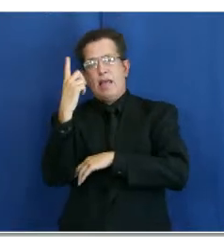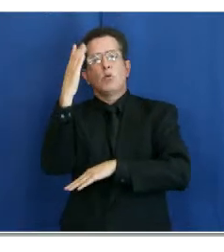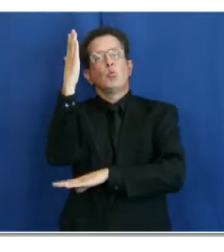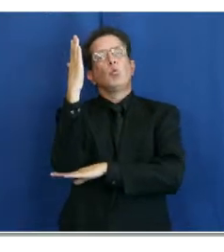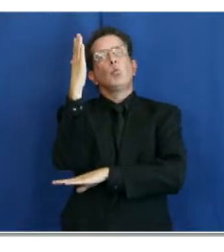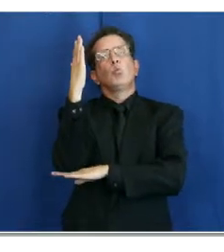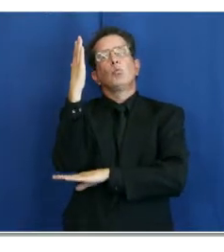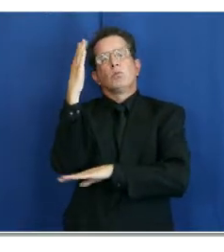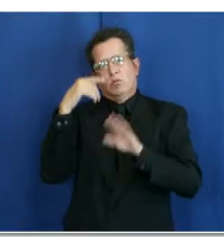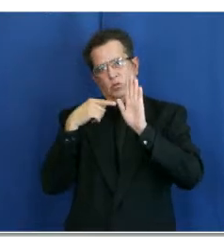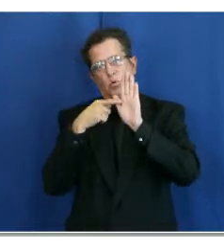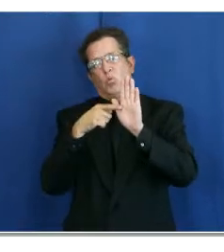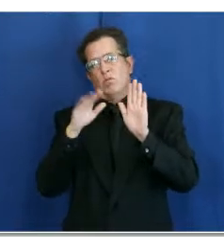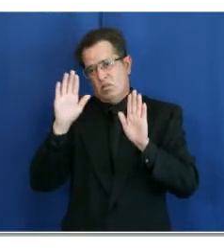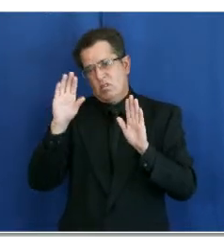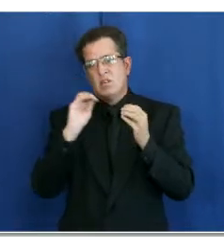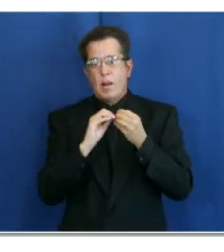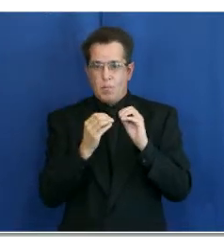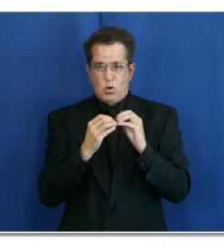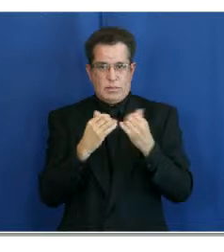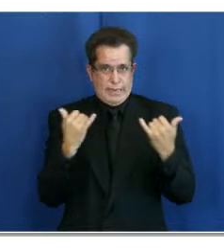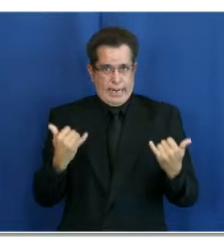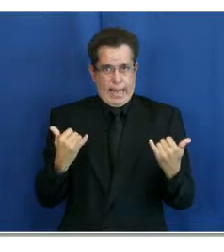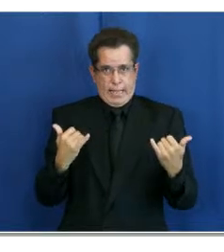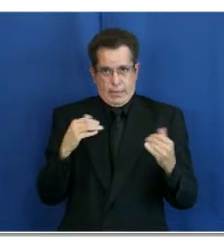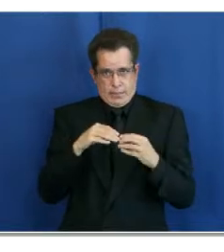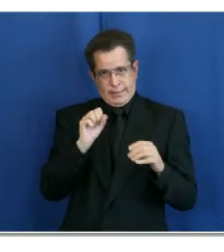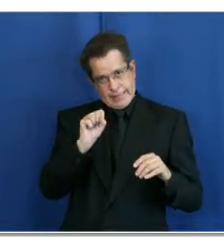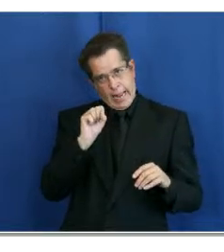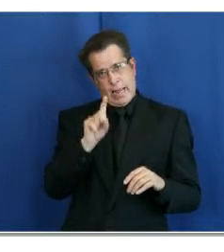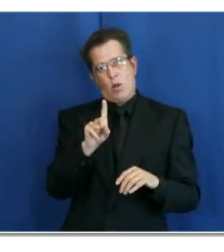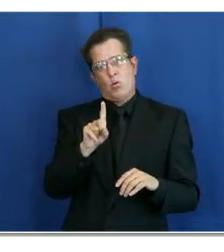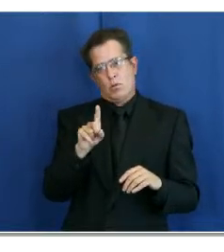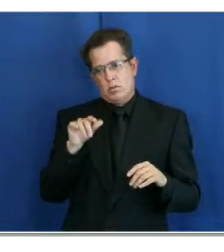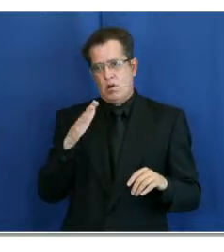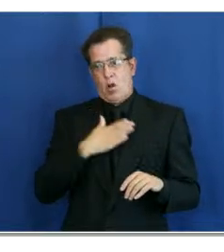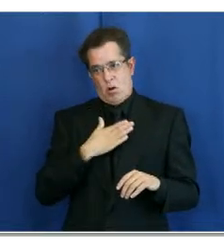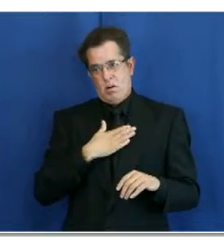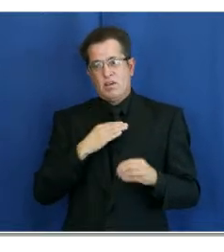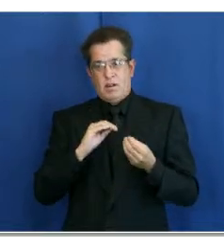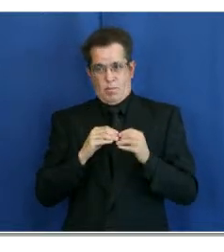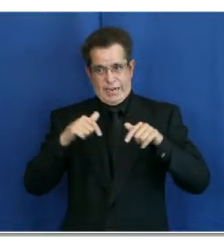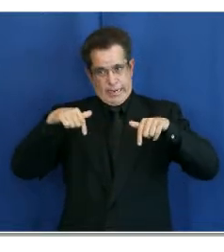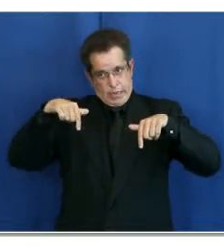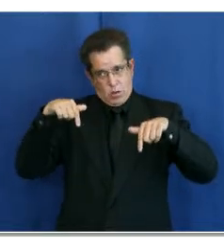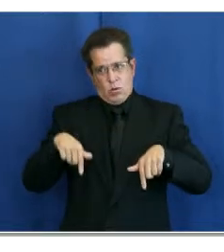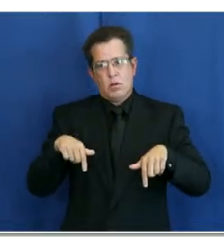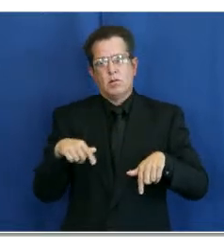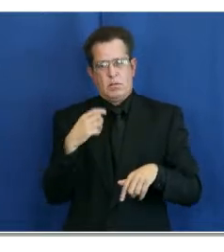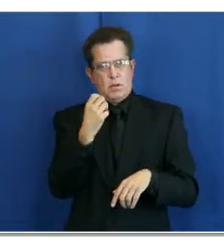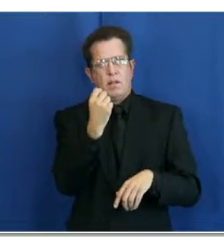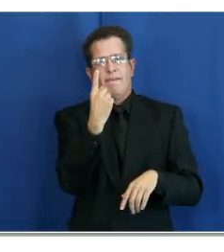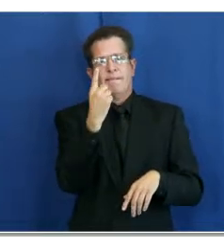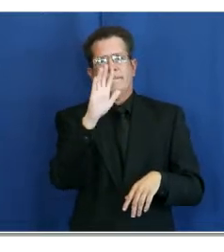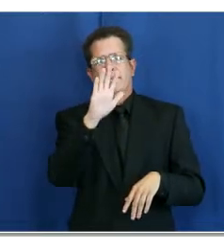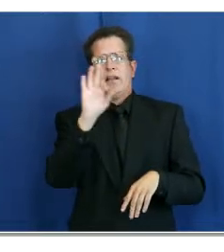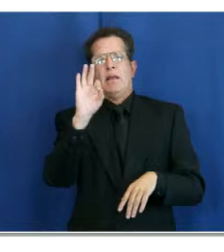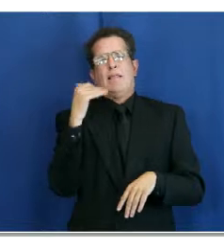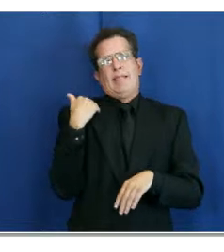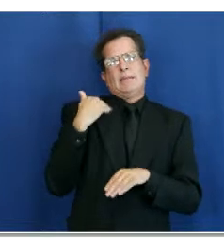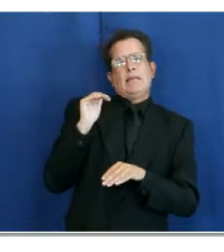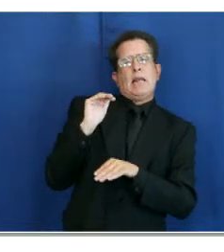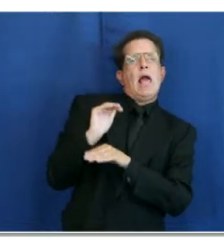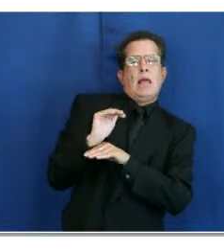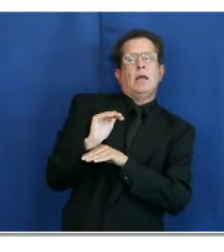noon. Today's local statistics in San Diego County are from reports as of 11:59